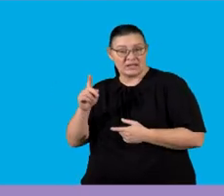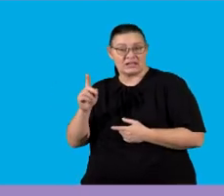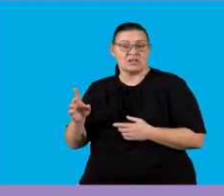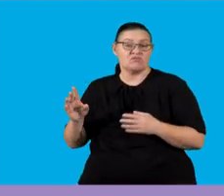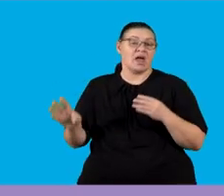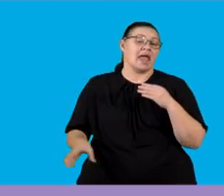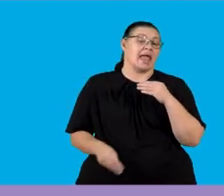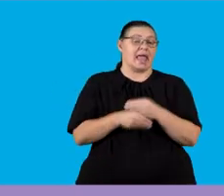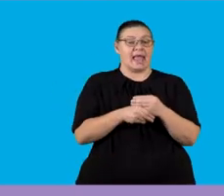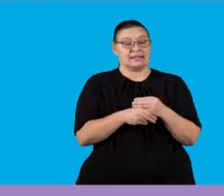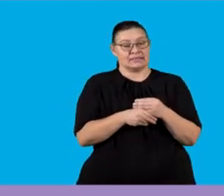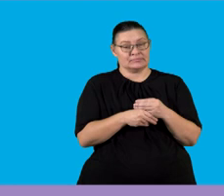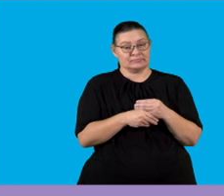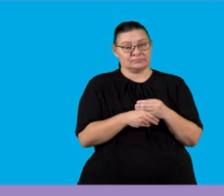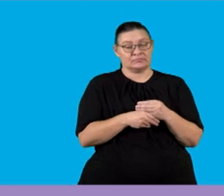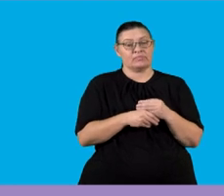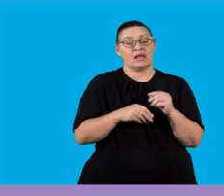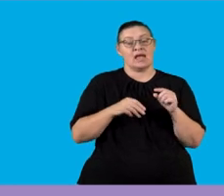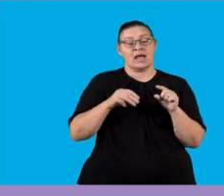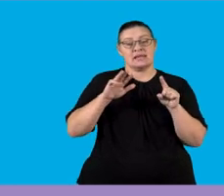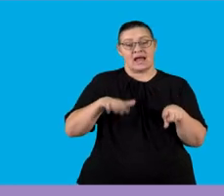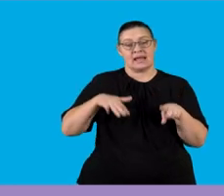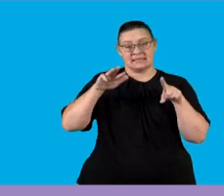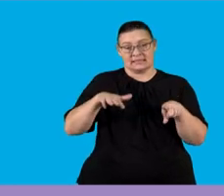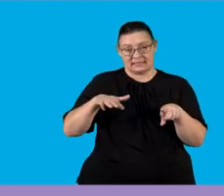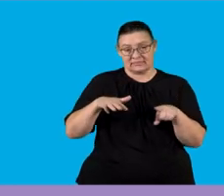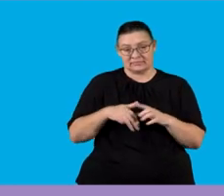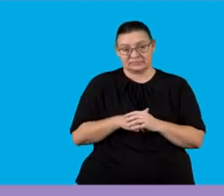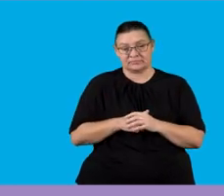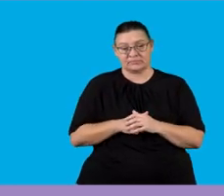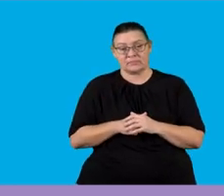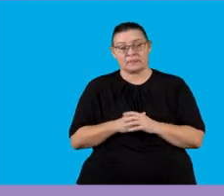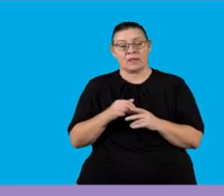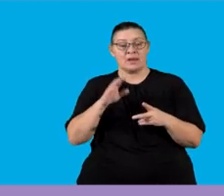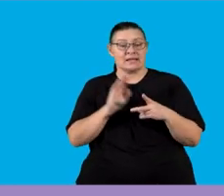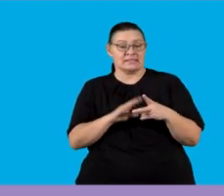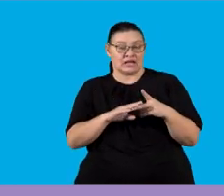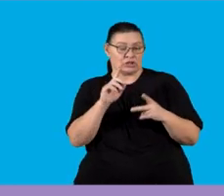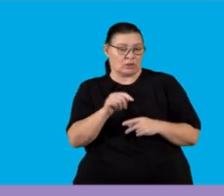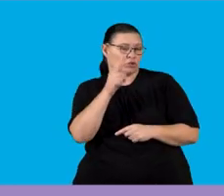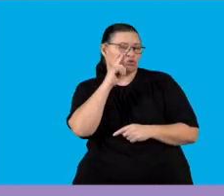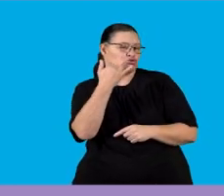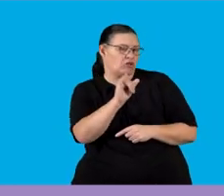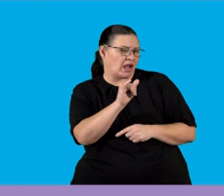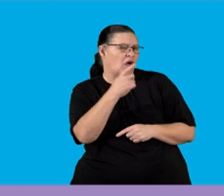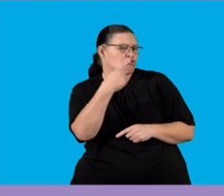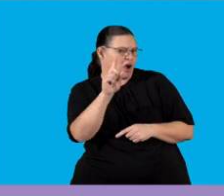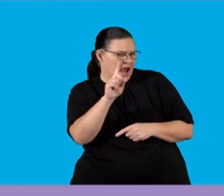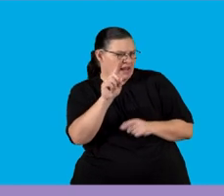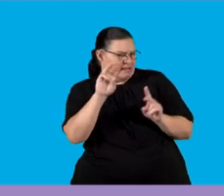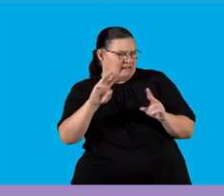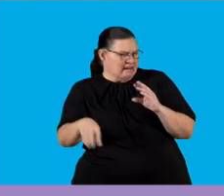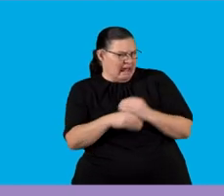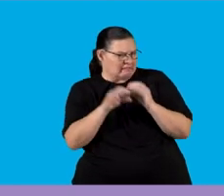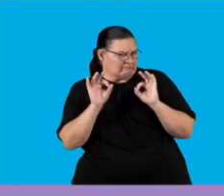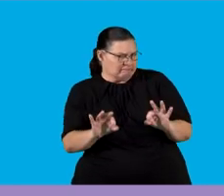adding 19 is the correct constant value that we need to add. So that's going to be a negative 4, which is our difference, multiplied by